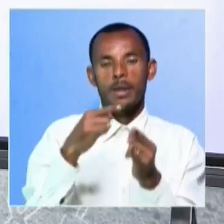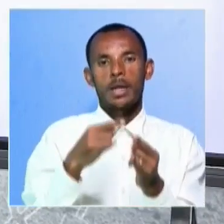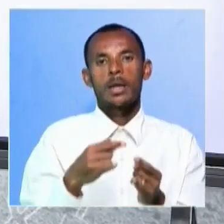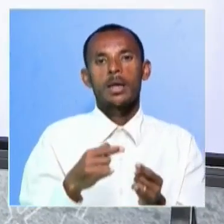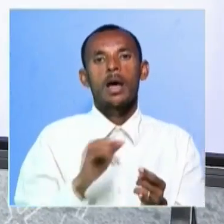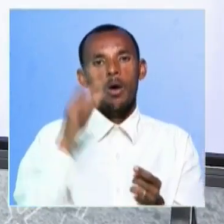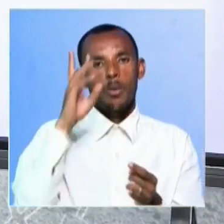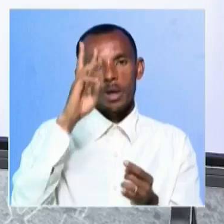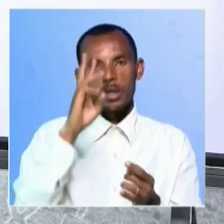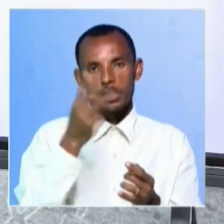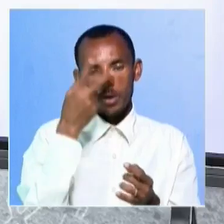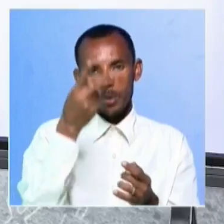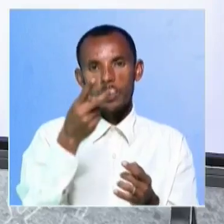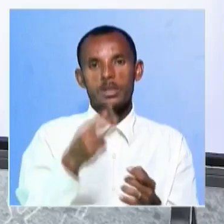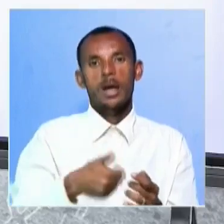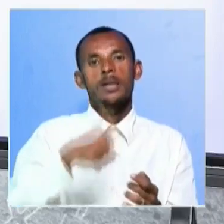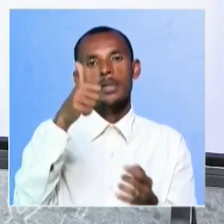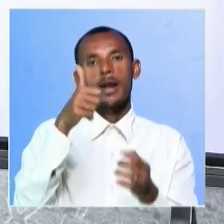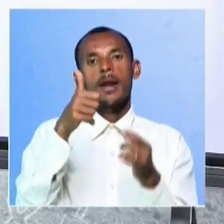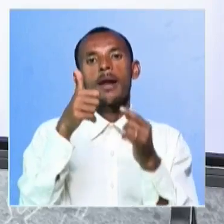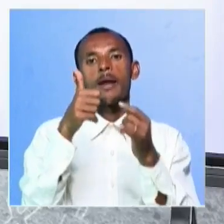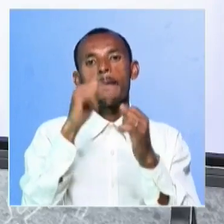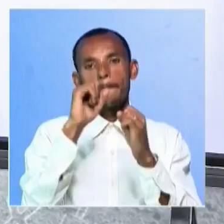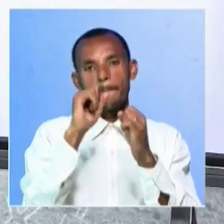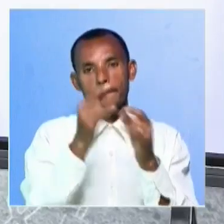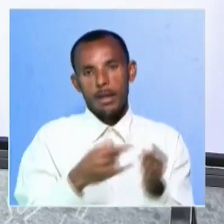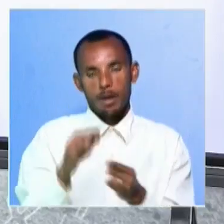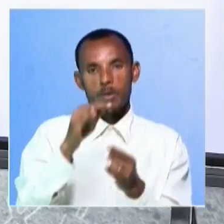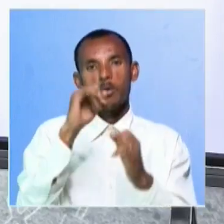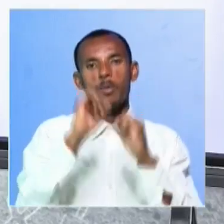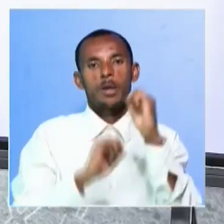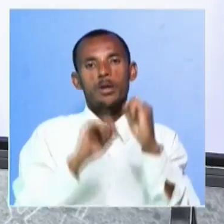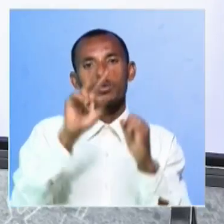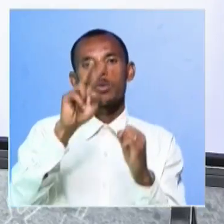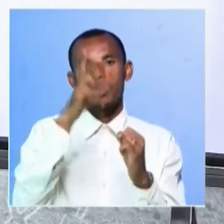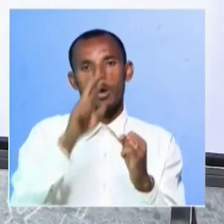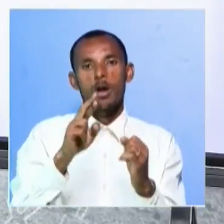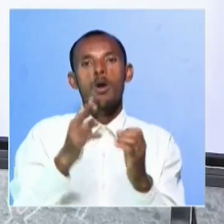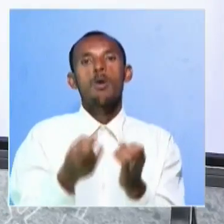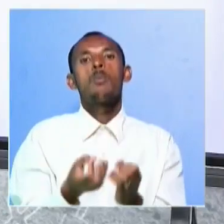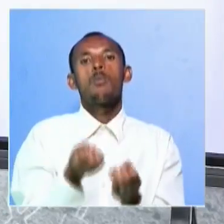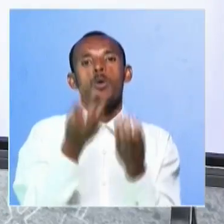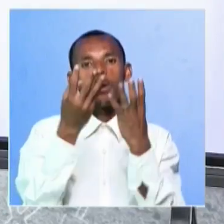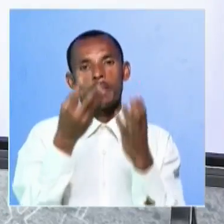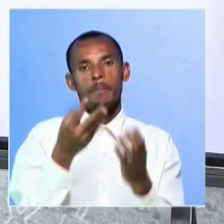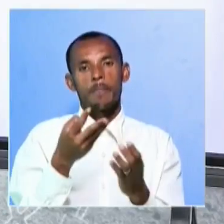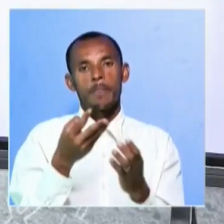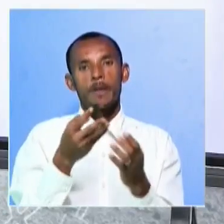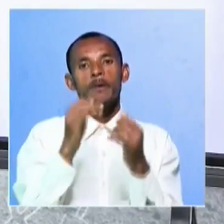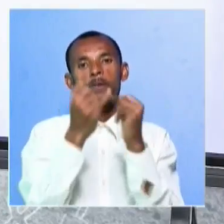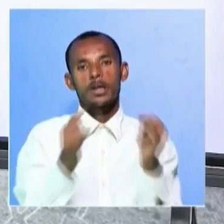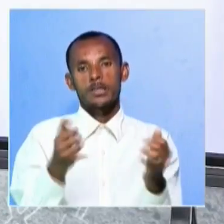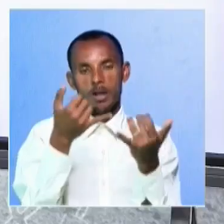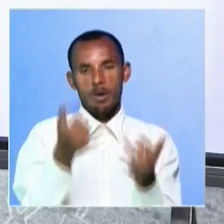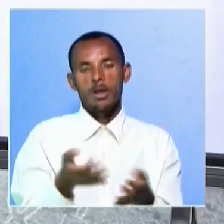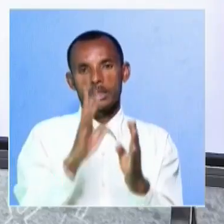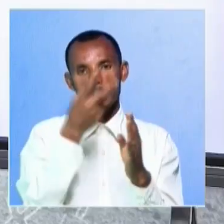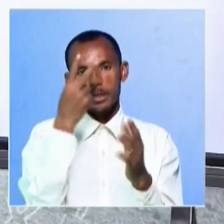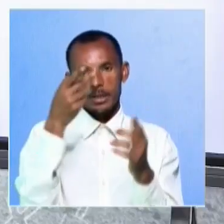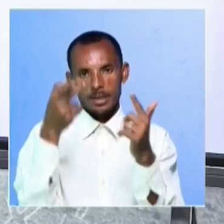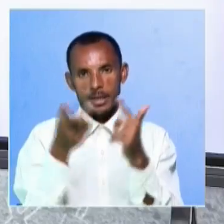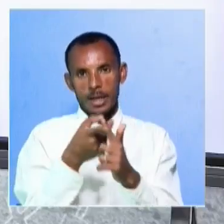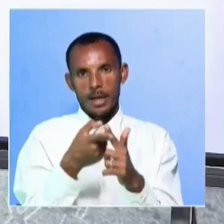will show you the other method of comparing two or more fractions. Okay? Now, let's see the second